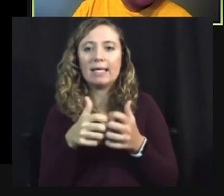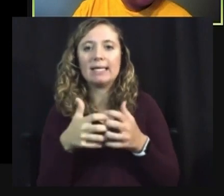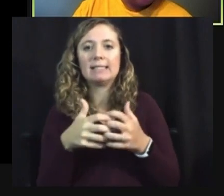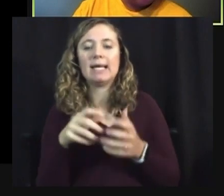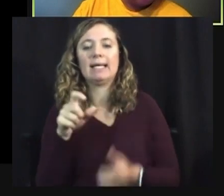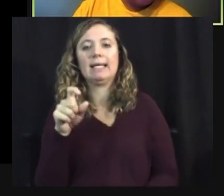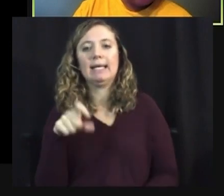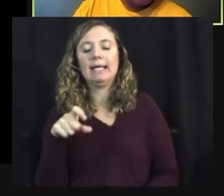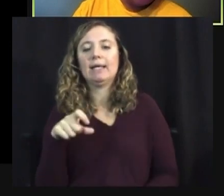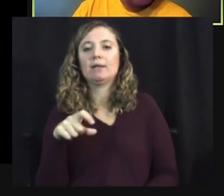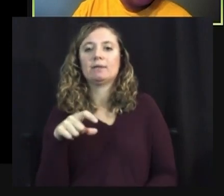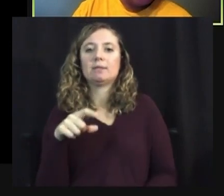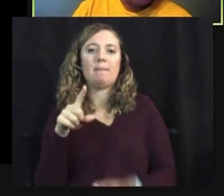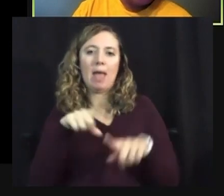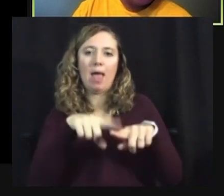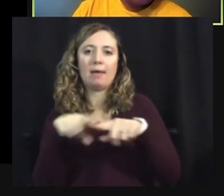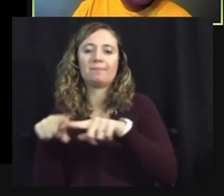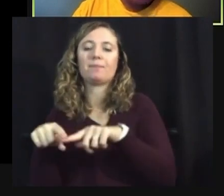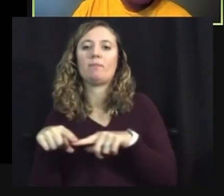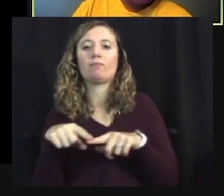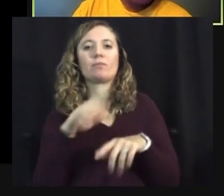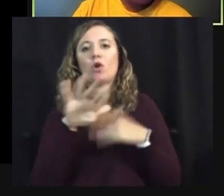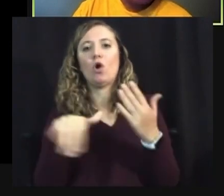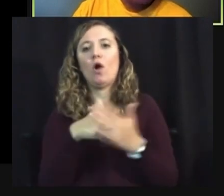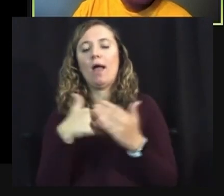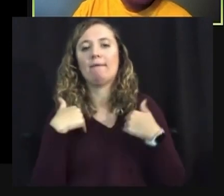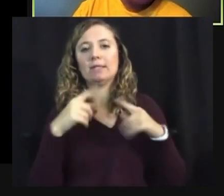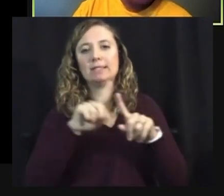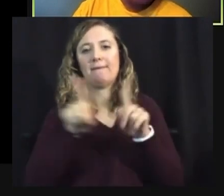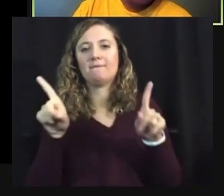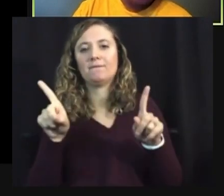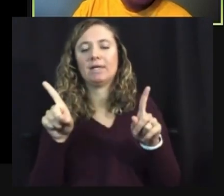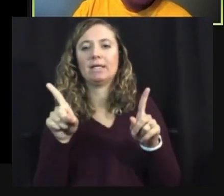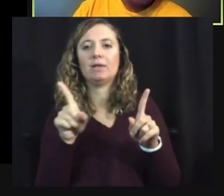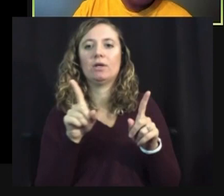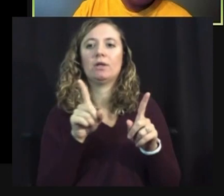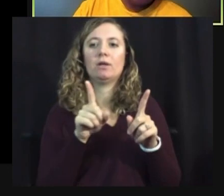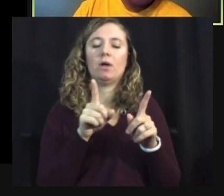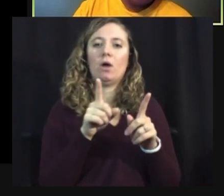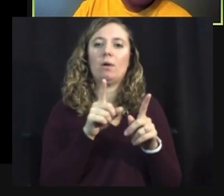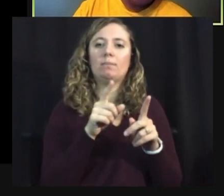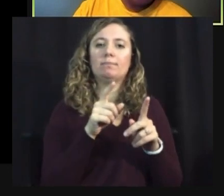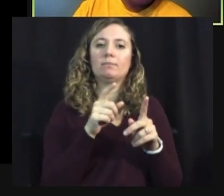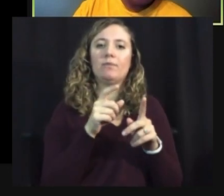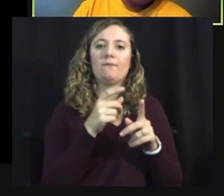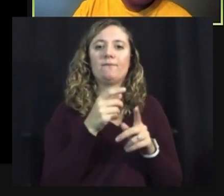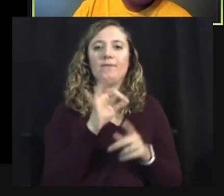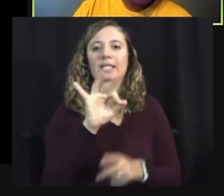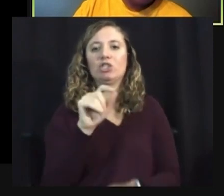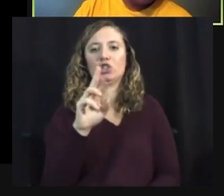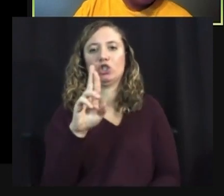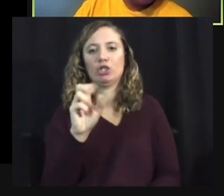that I use all have very different features sometimes, so it depends on the situation.